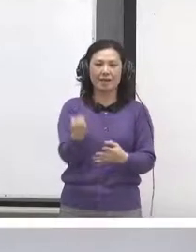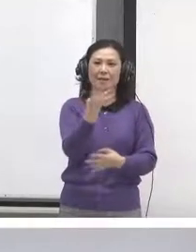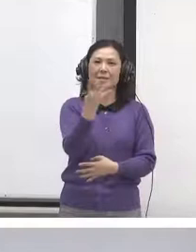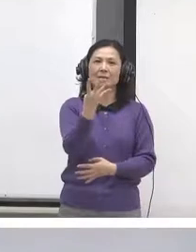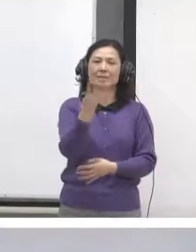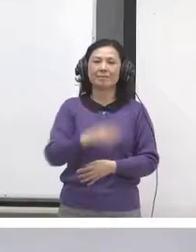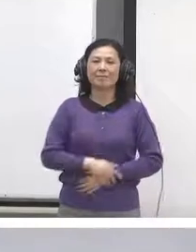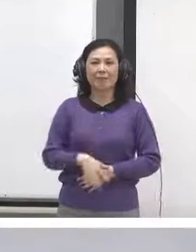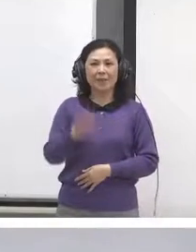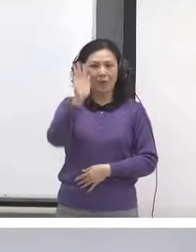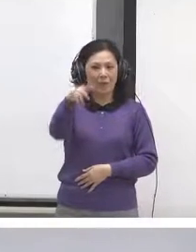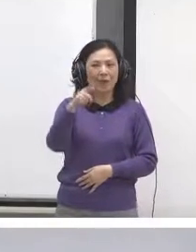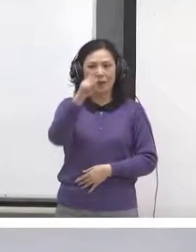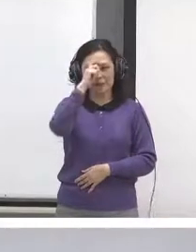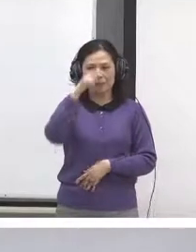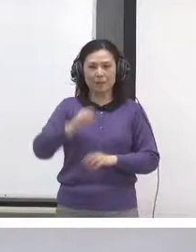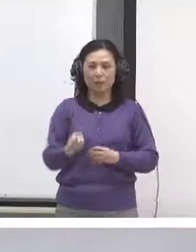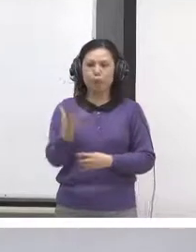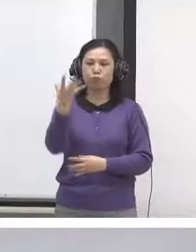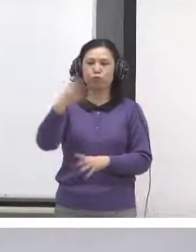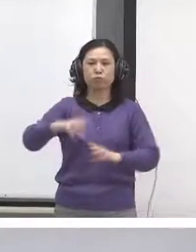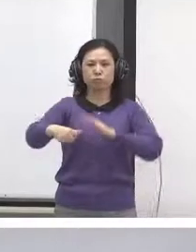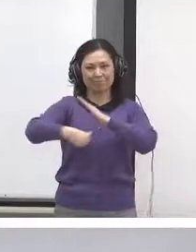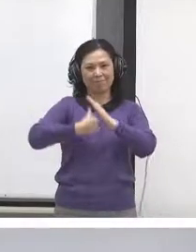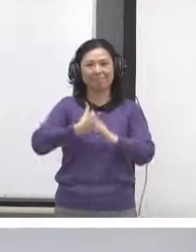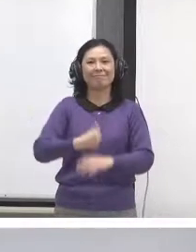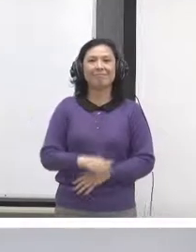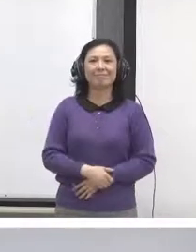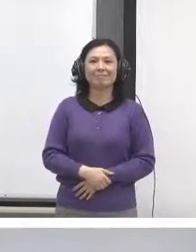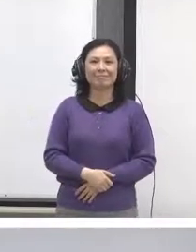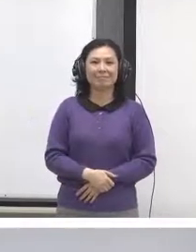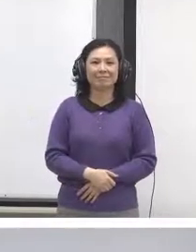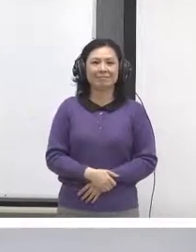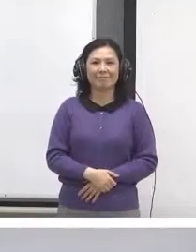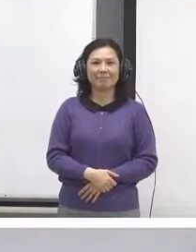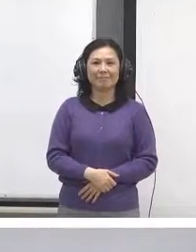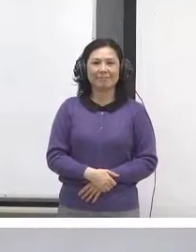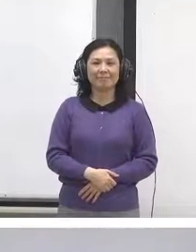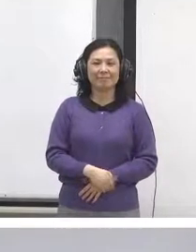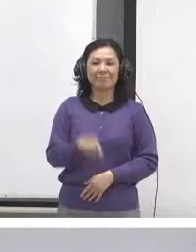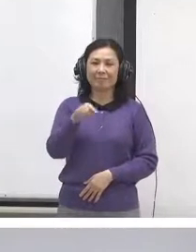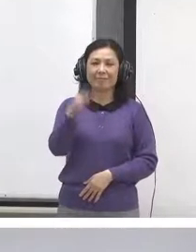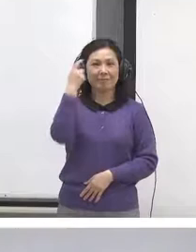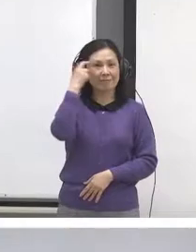countries to join us. So how is this idea came from?